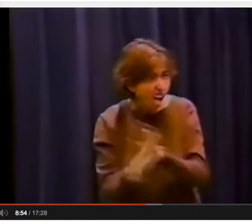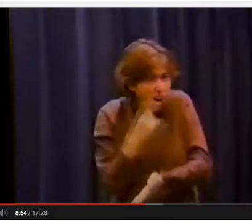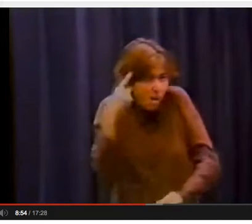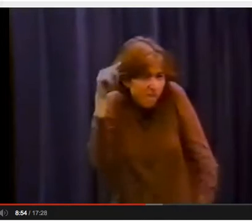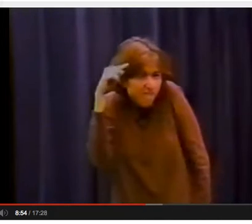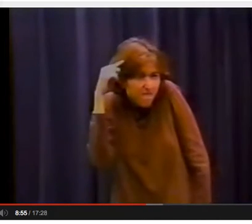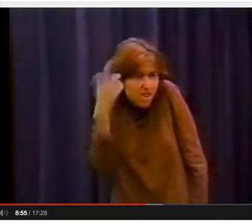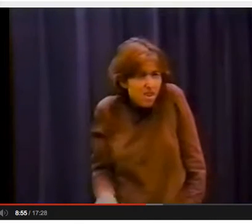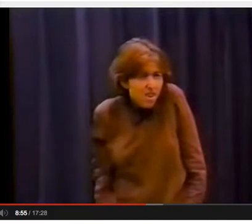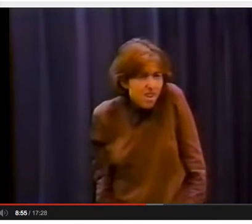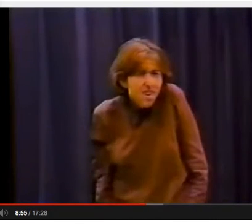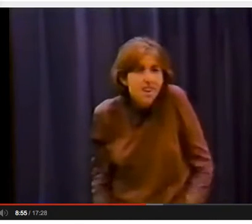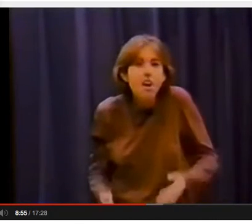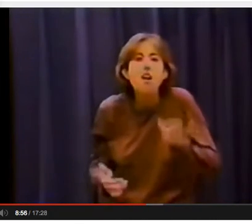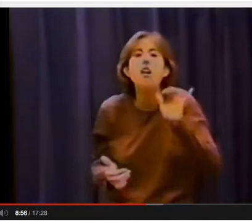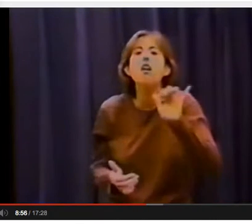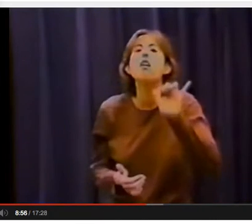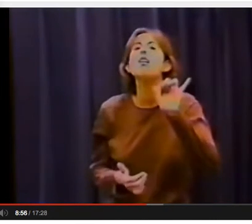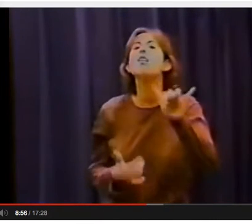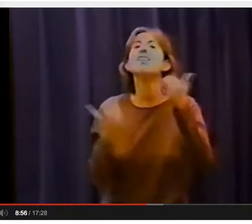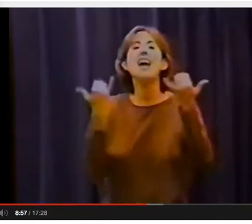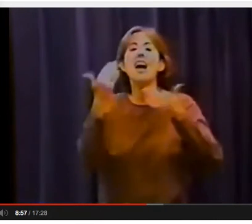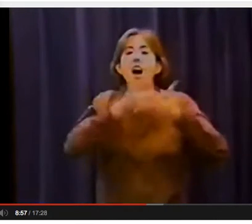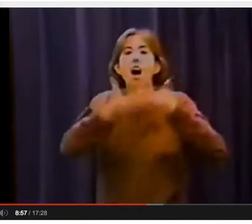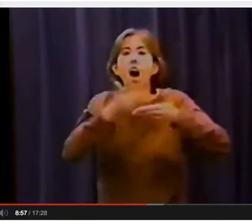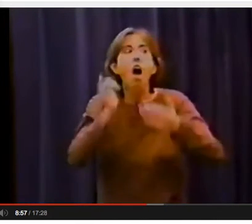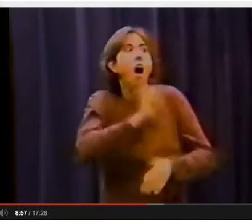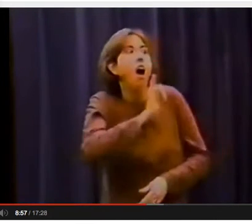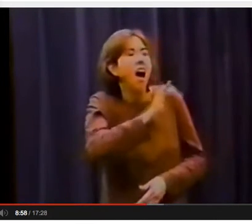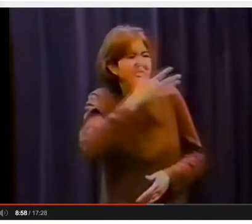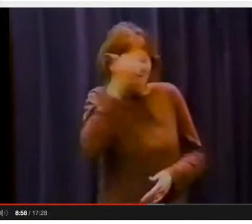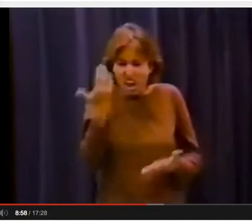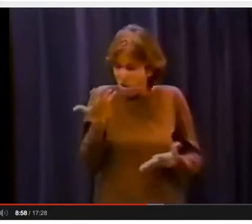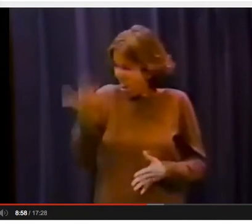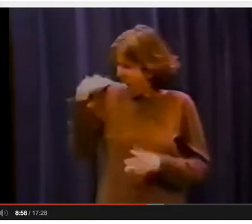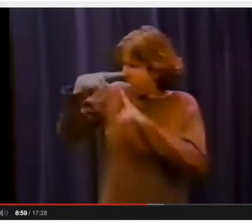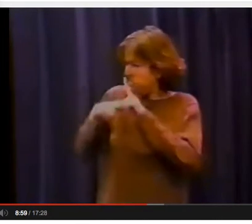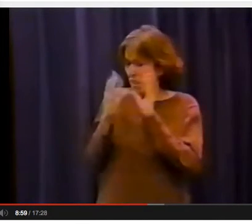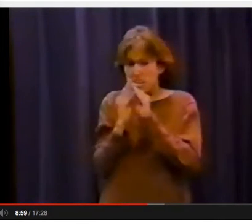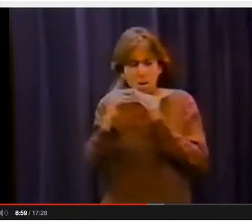to approve stuff, all the papers, and all that good stuff.